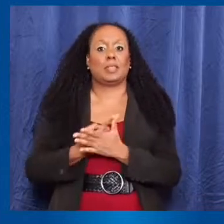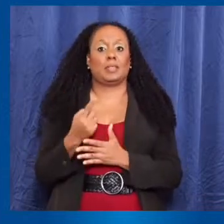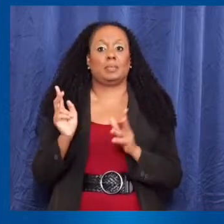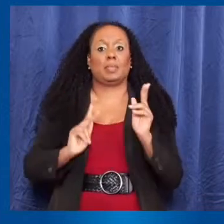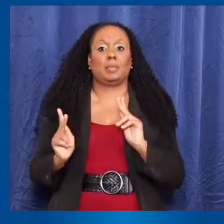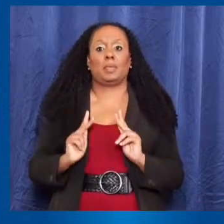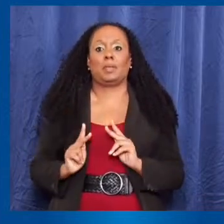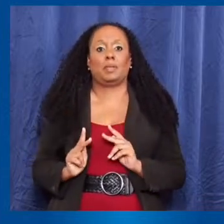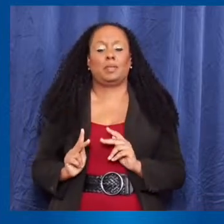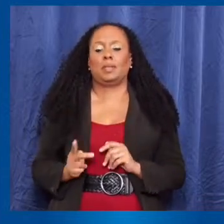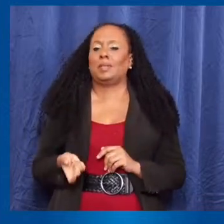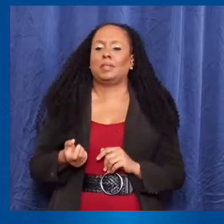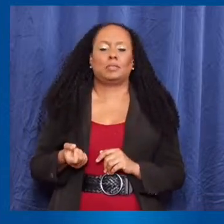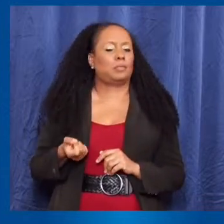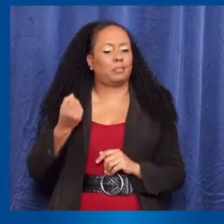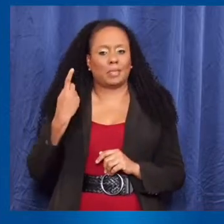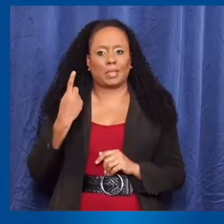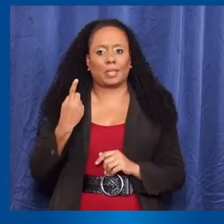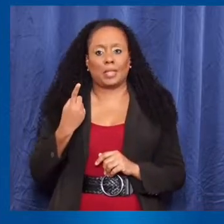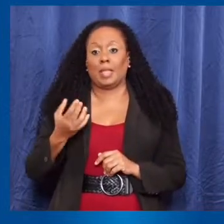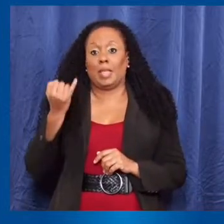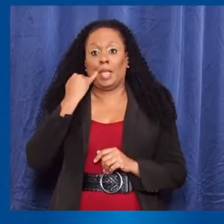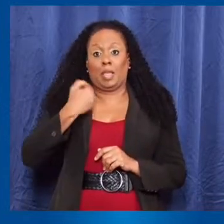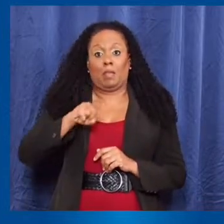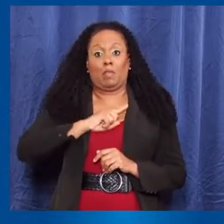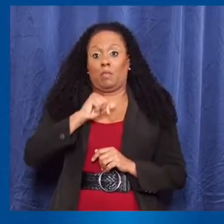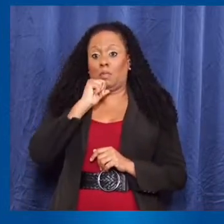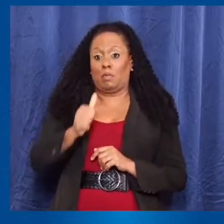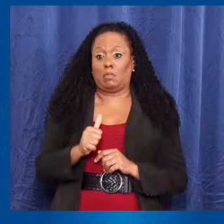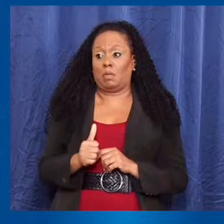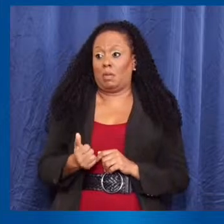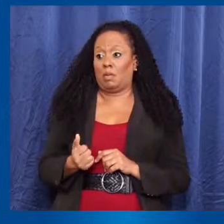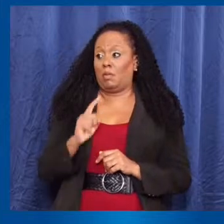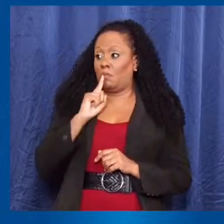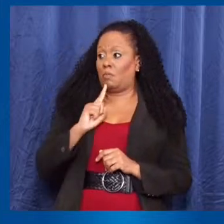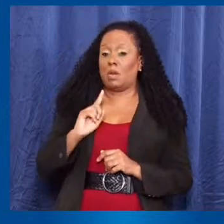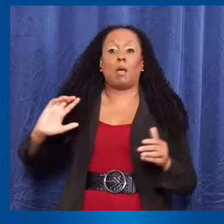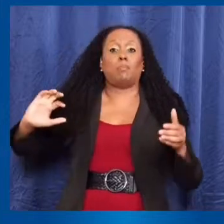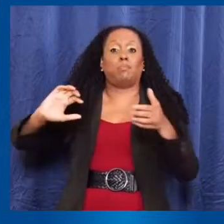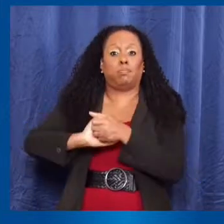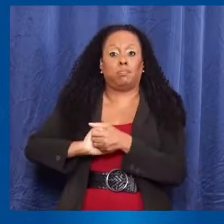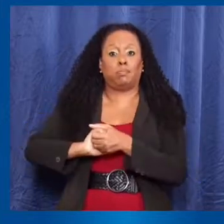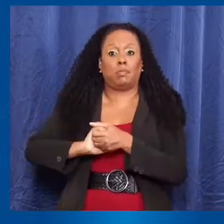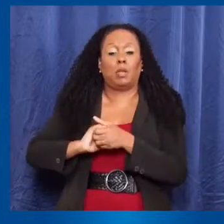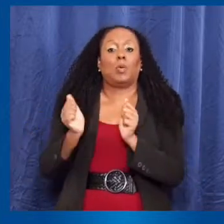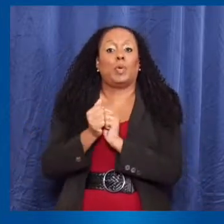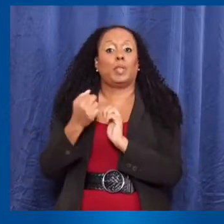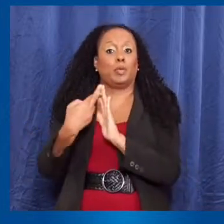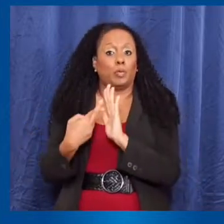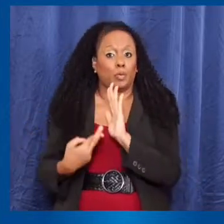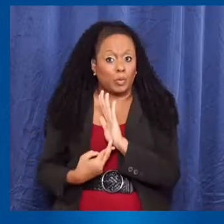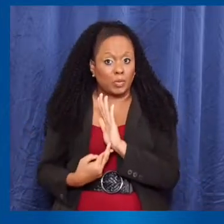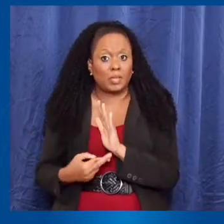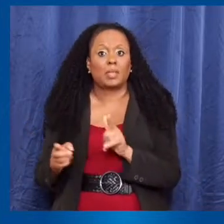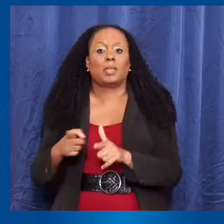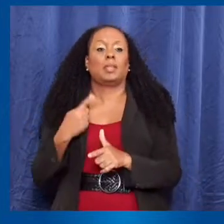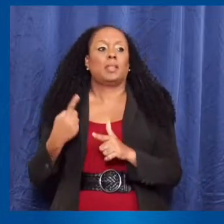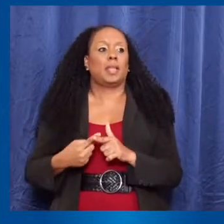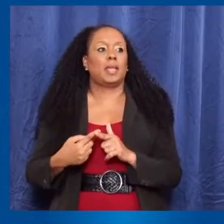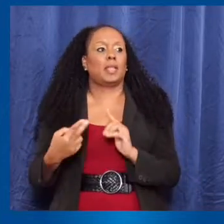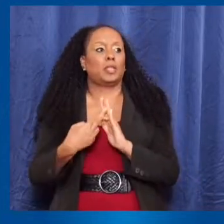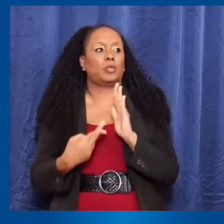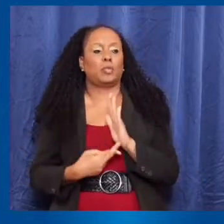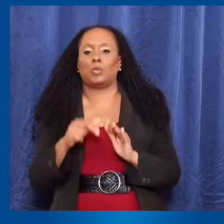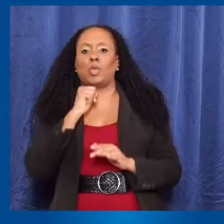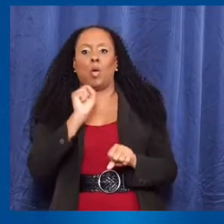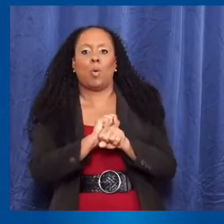we don't have a hand in helping to shape the rules, then we become a victim of the rules. And